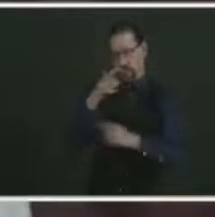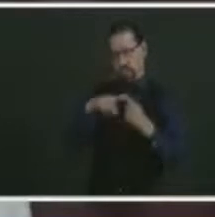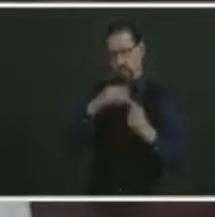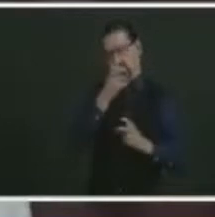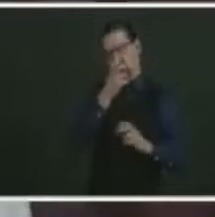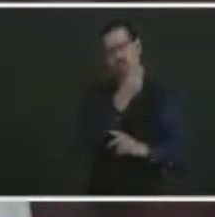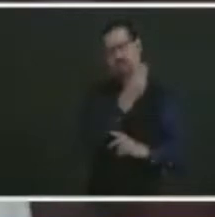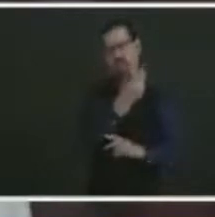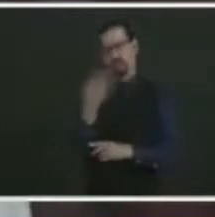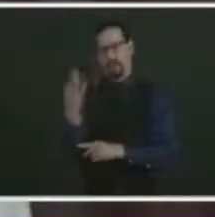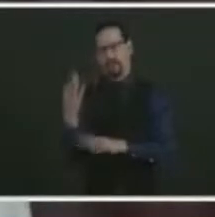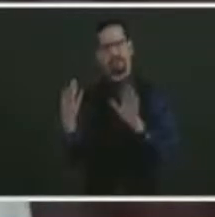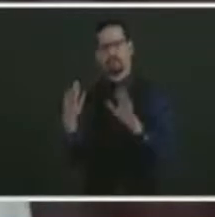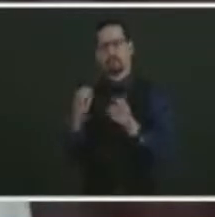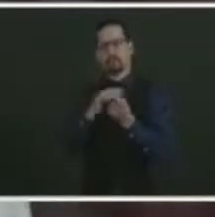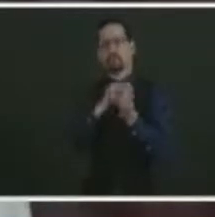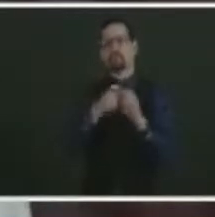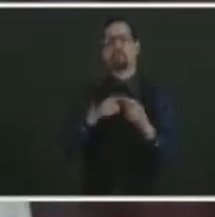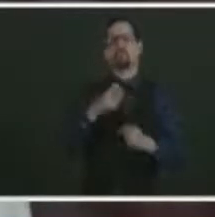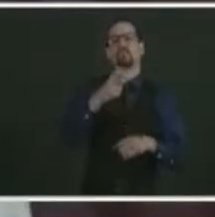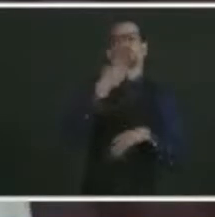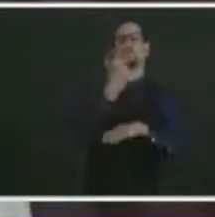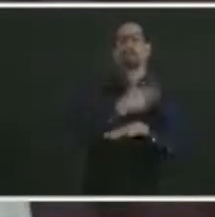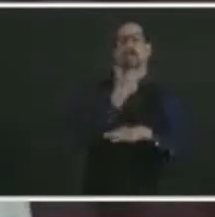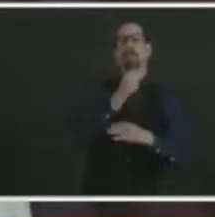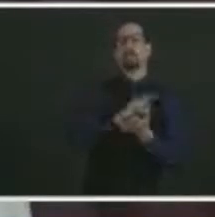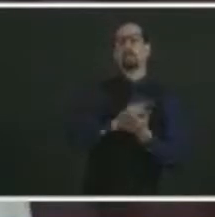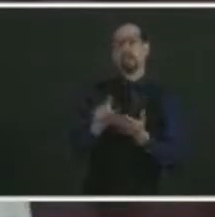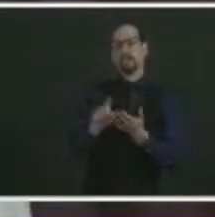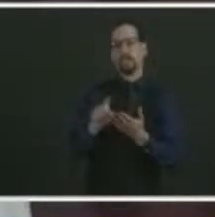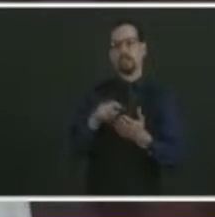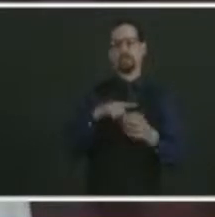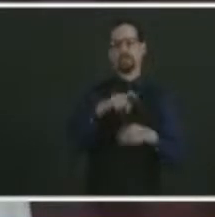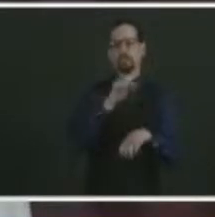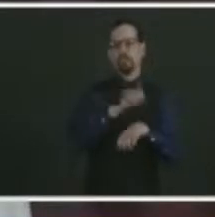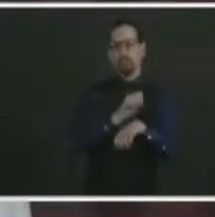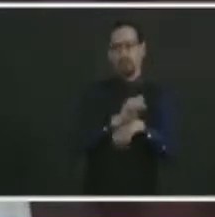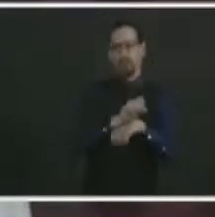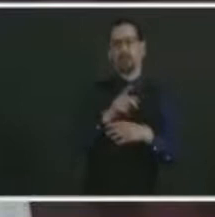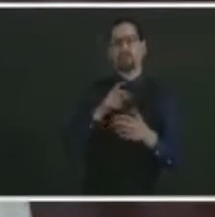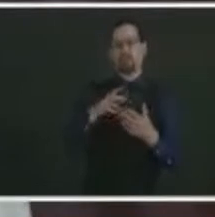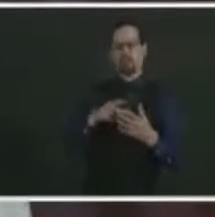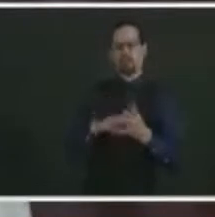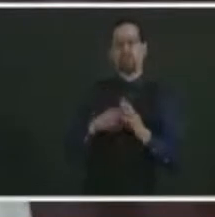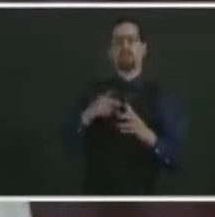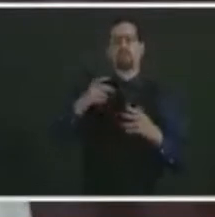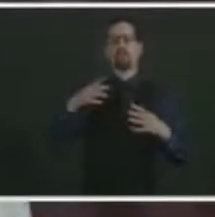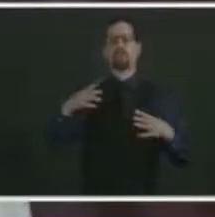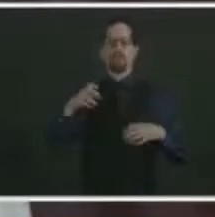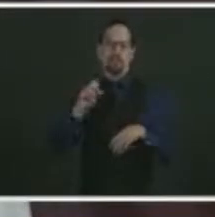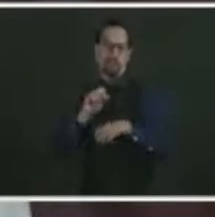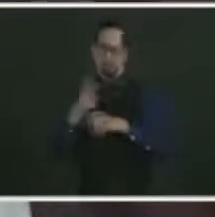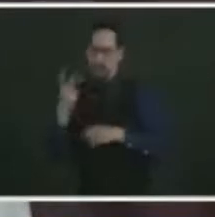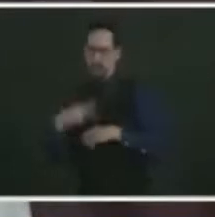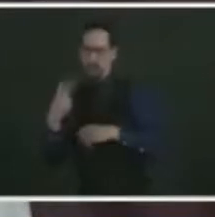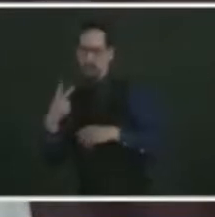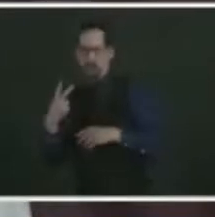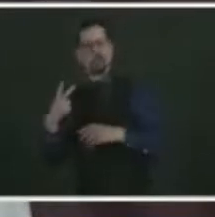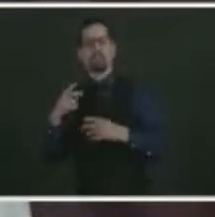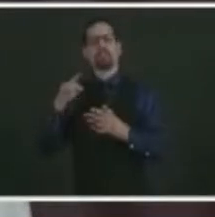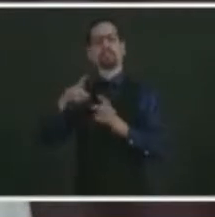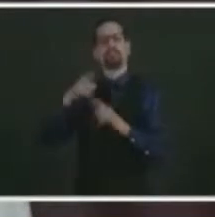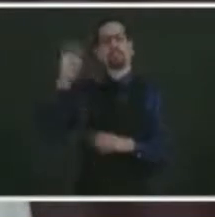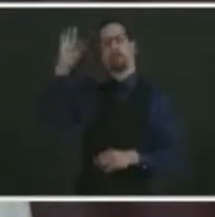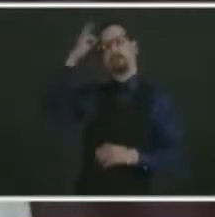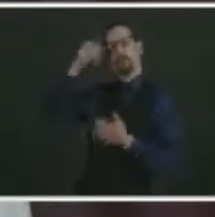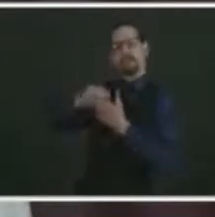salary for the 3 days that you're working, and you're on work share for the 2 days that you're not working, which means you receive a federal aid check analogous to unemployment